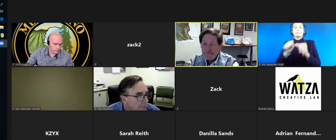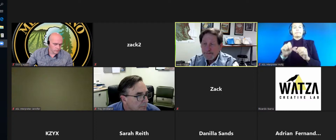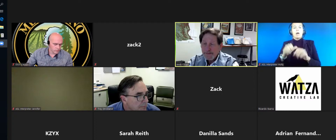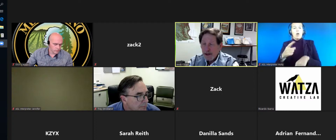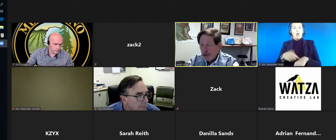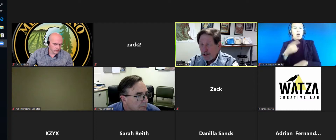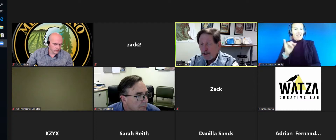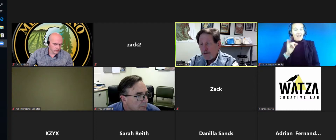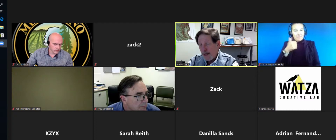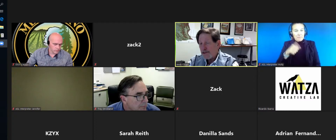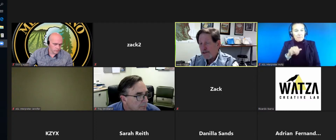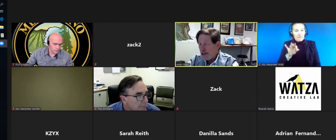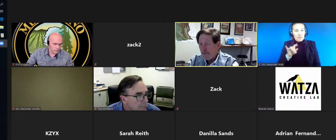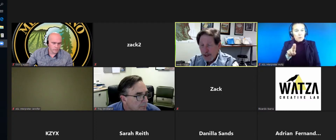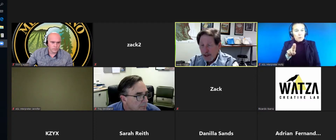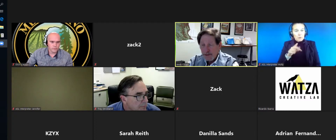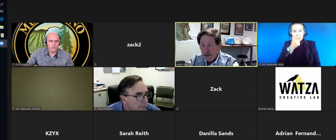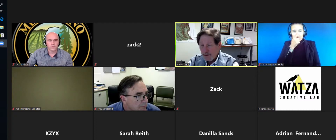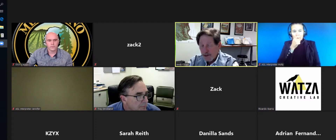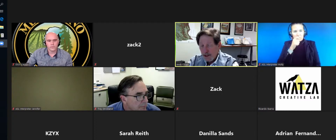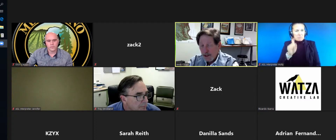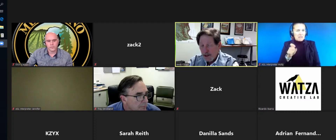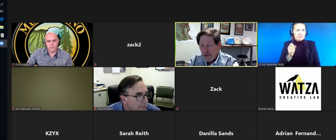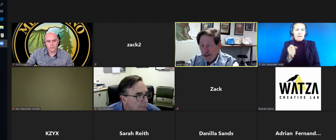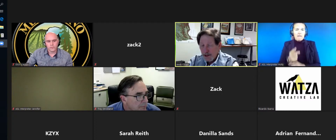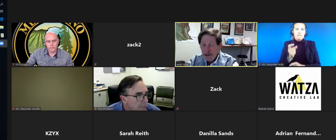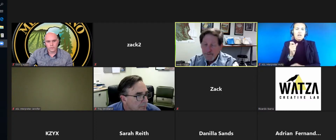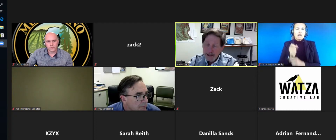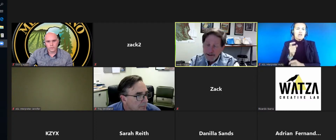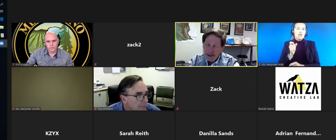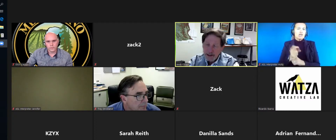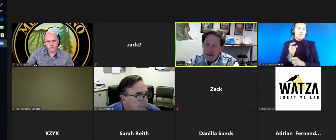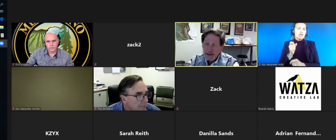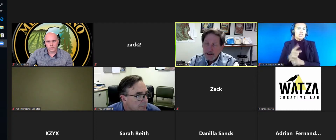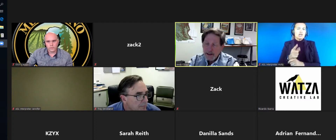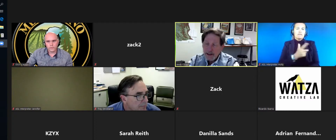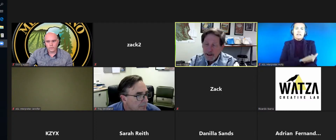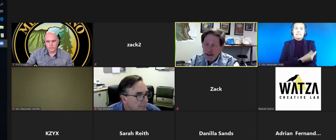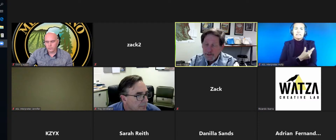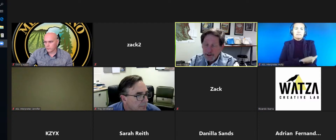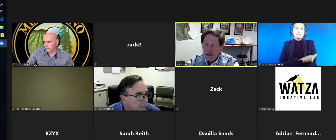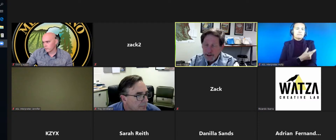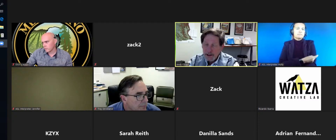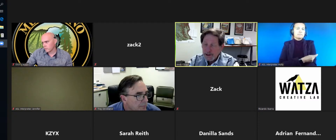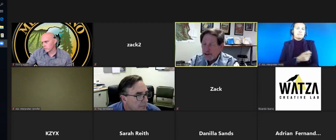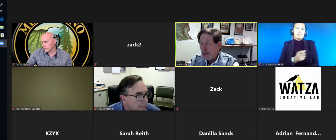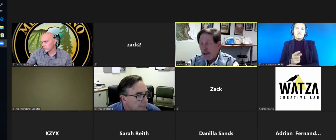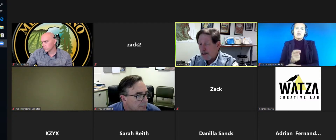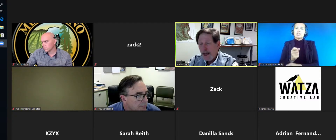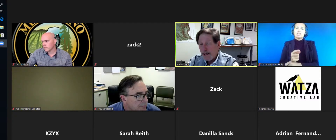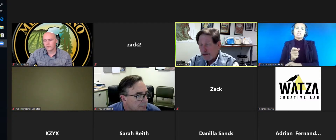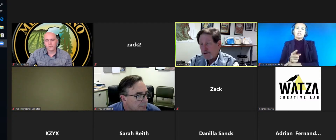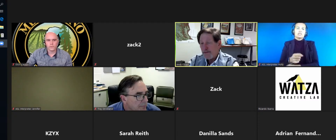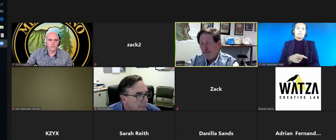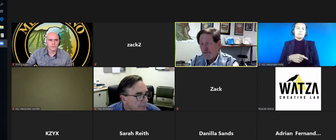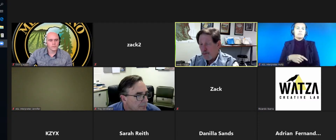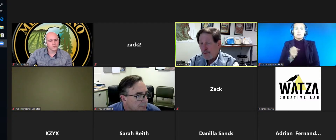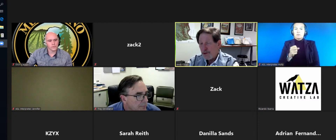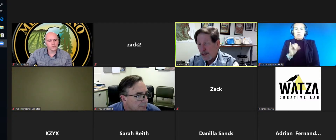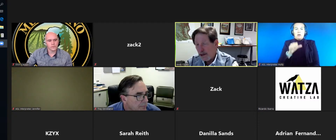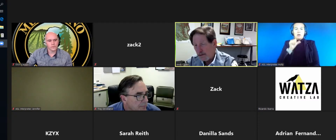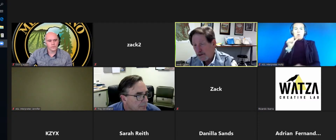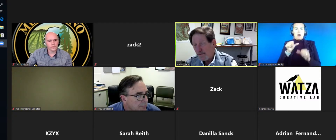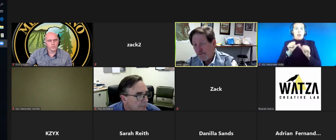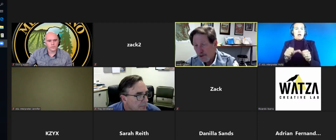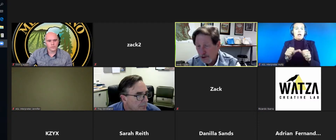influenza, you need a vaccine every year. The yearly vaccine does not last for more